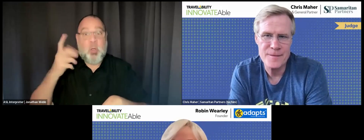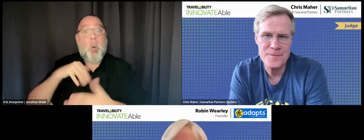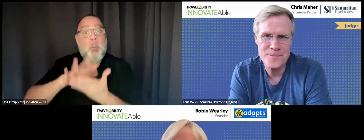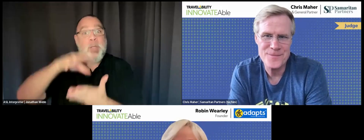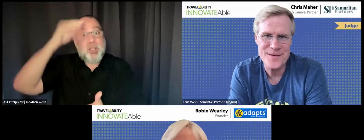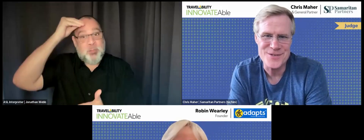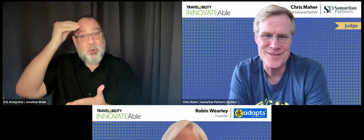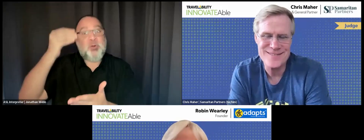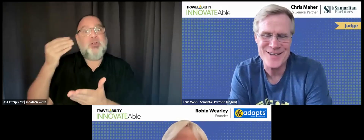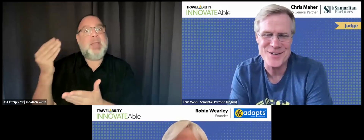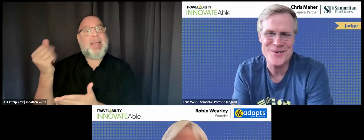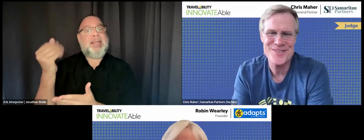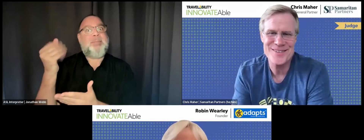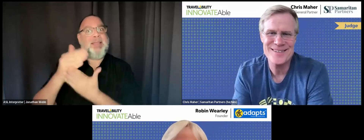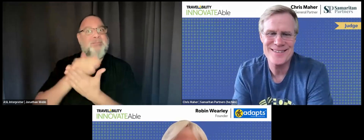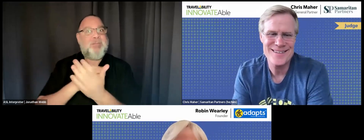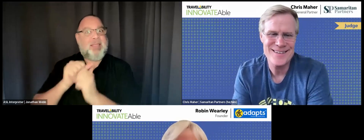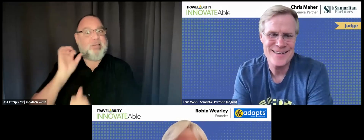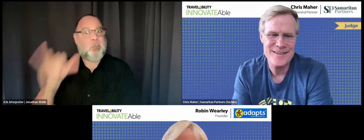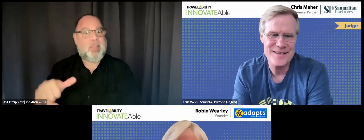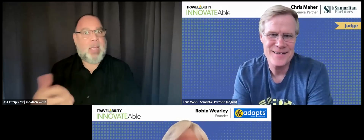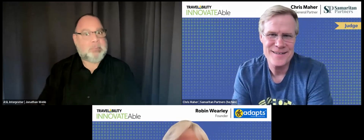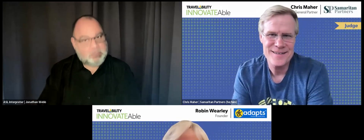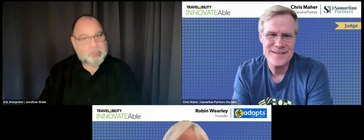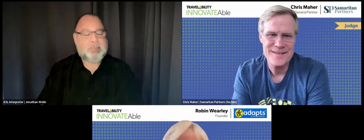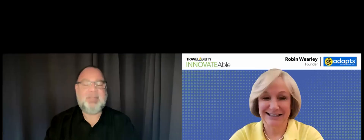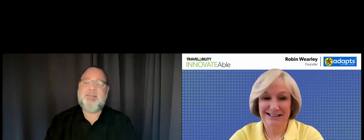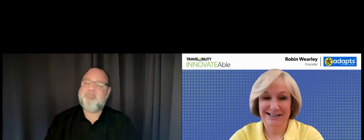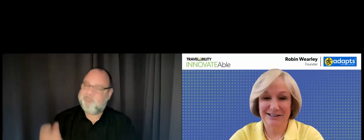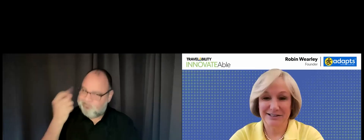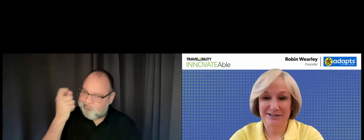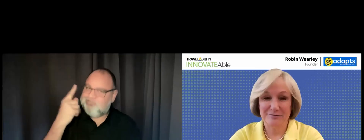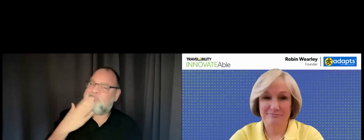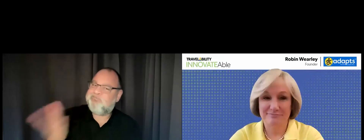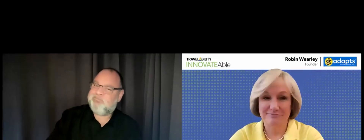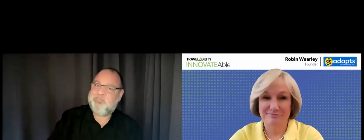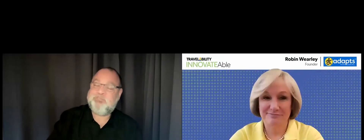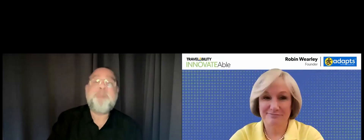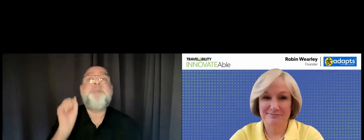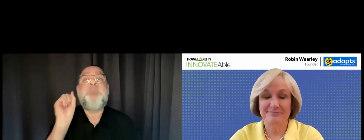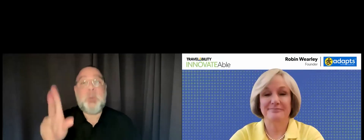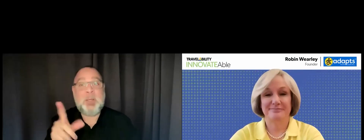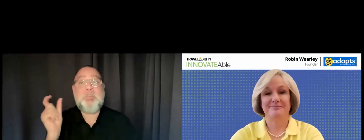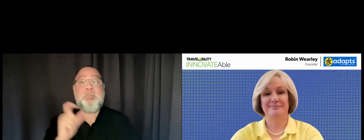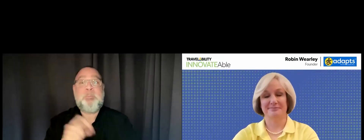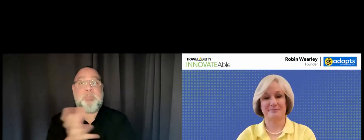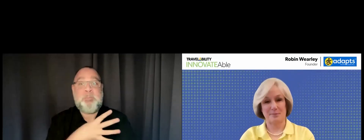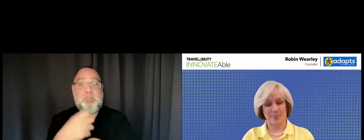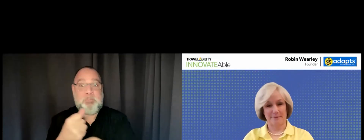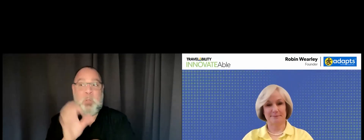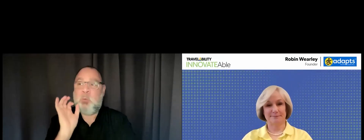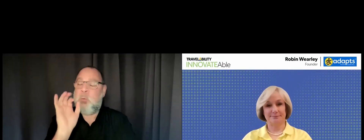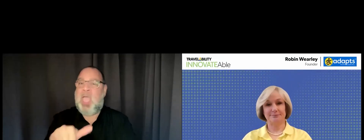that. Gotcha. Thank you. Uh-huh. Fantastic. We are out of time, so that was a